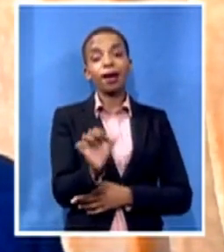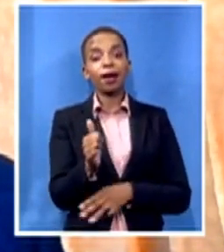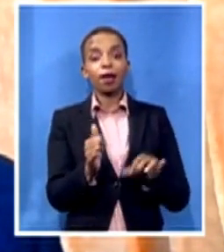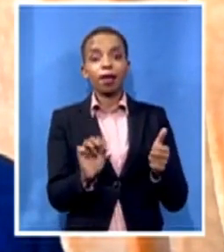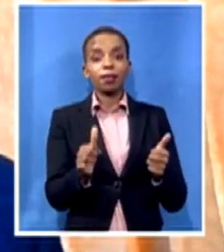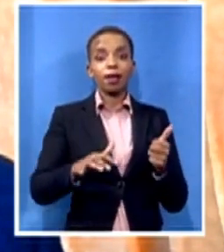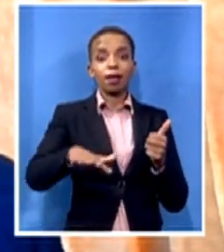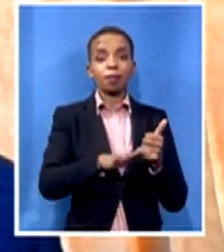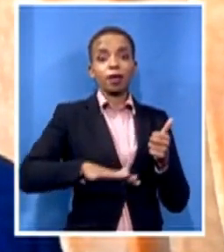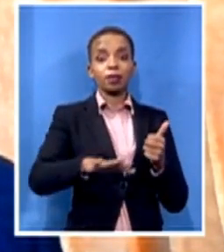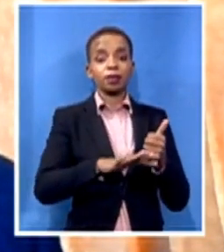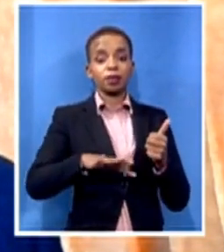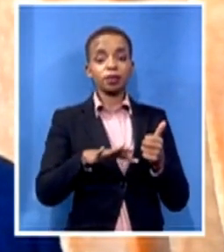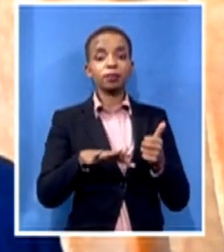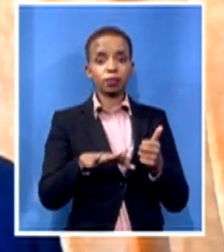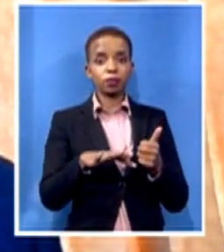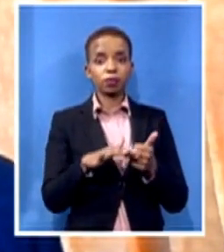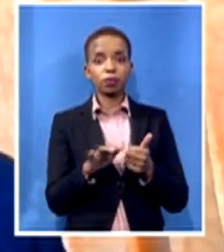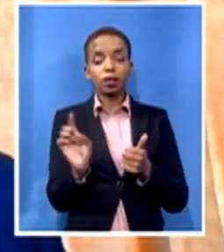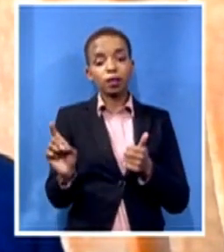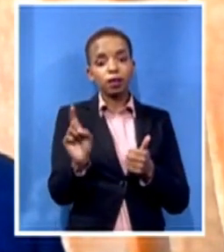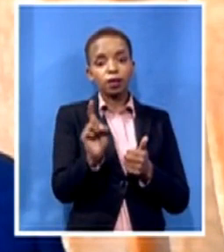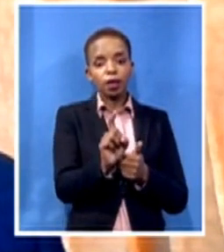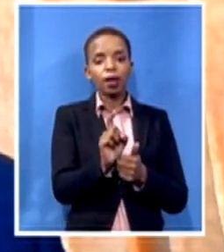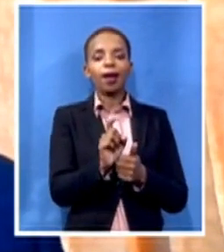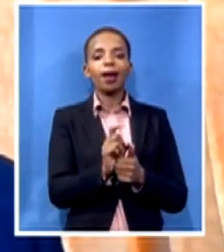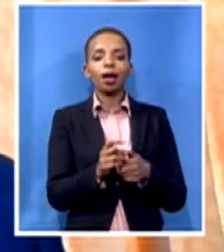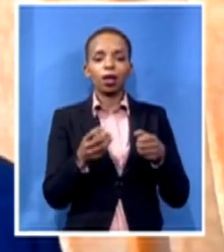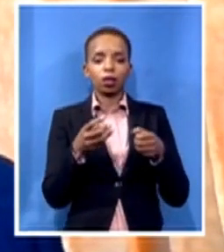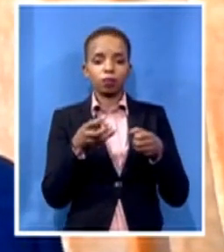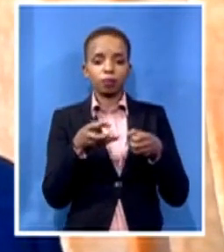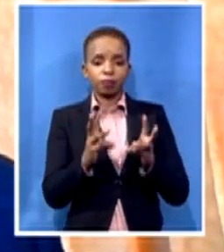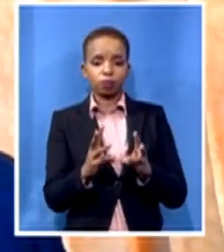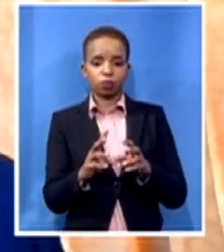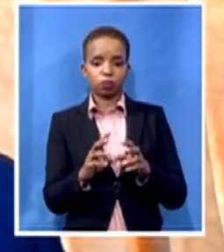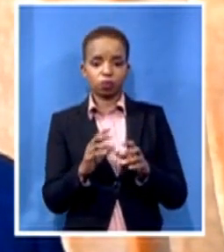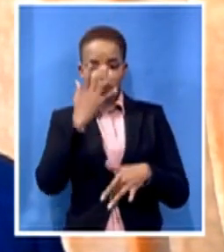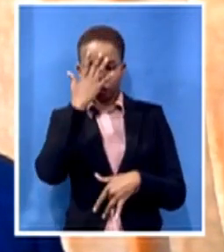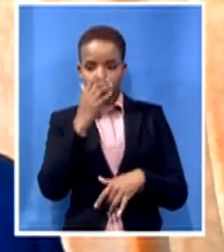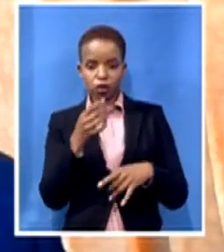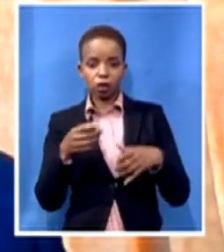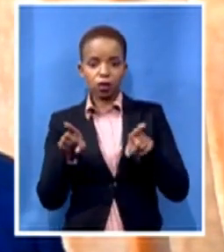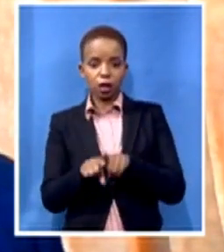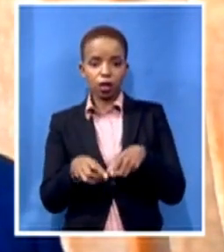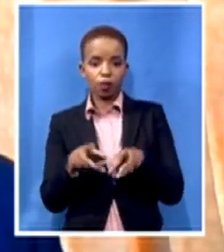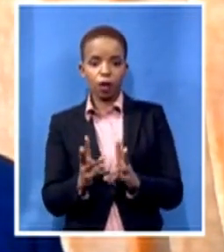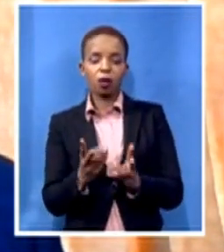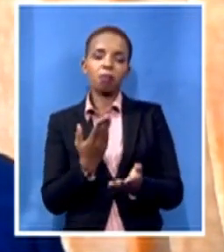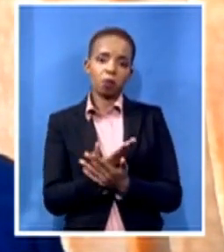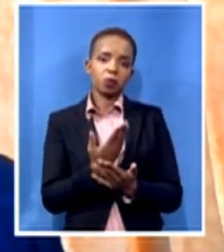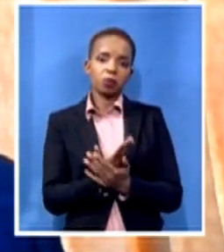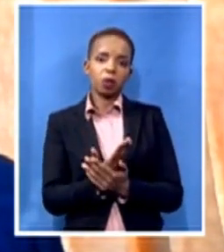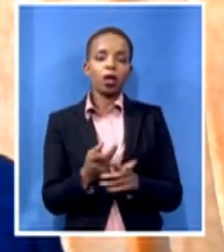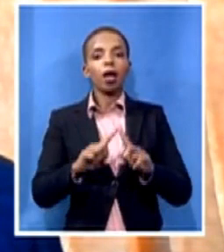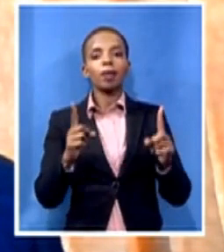the syndromes are not necessarily the same. So it's hard to tell. And it is really hard